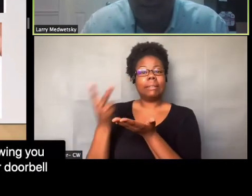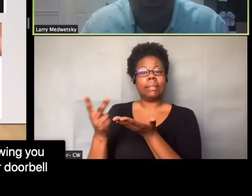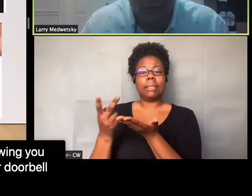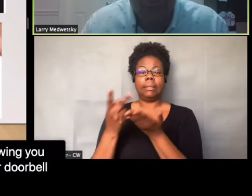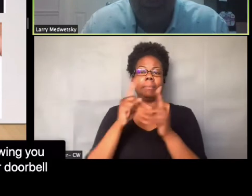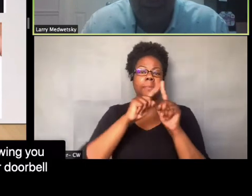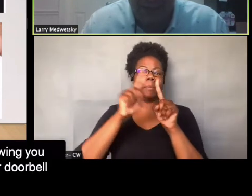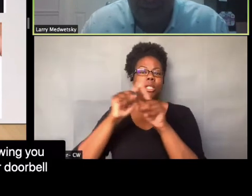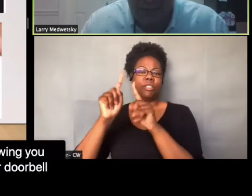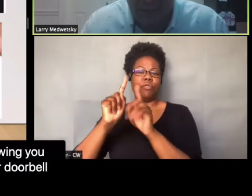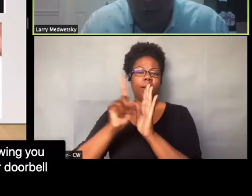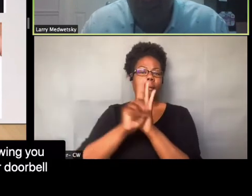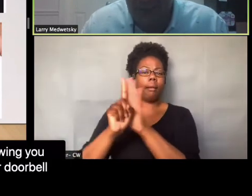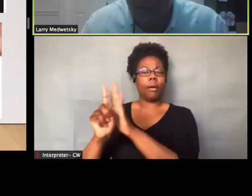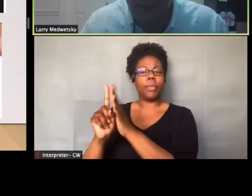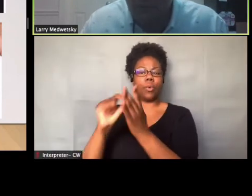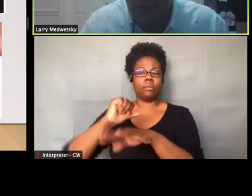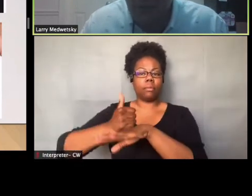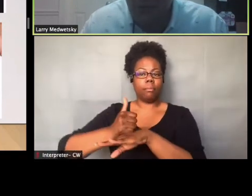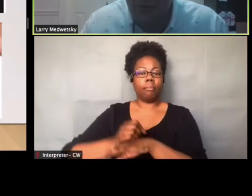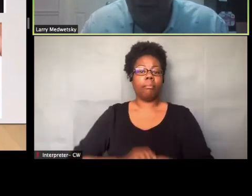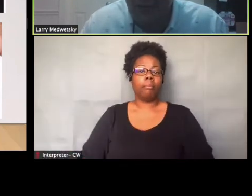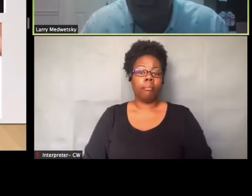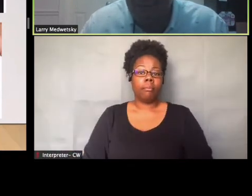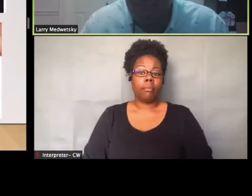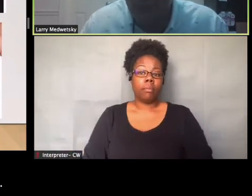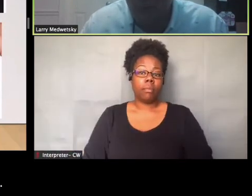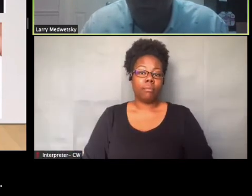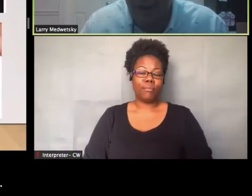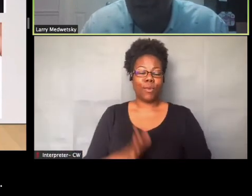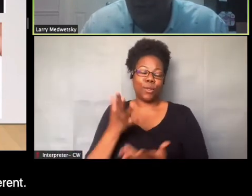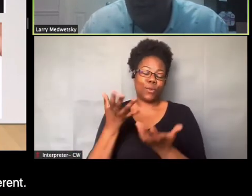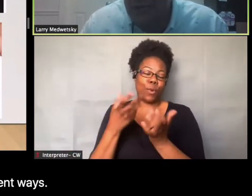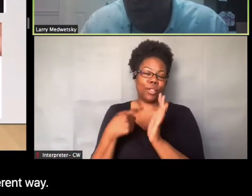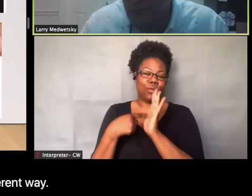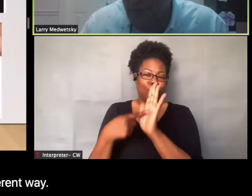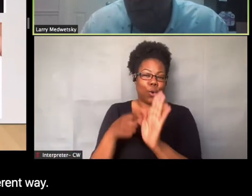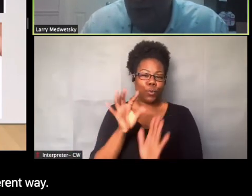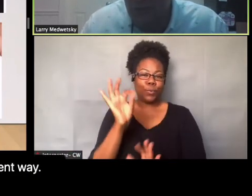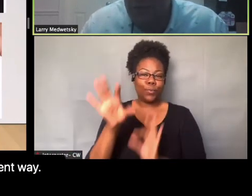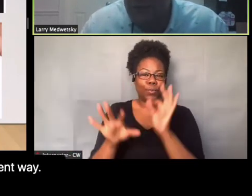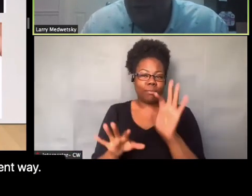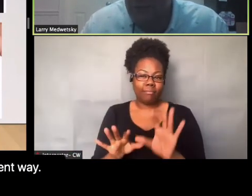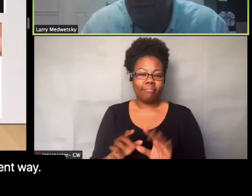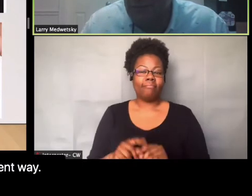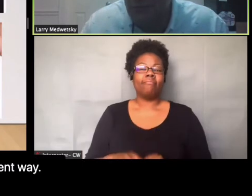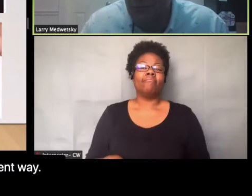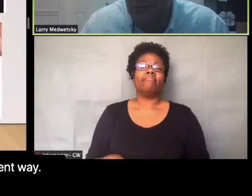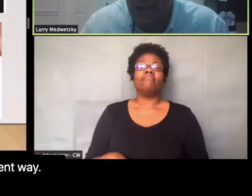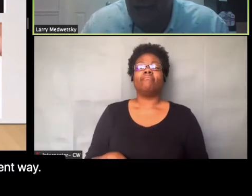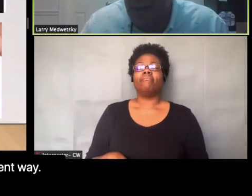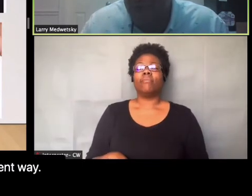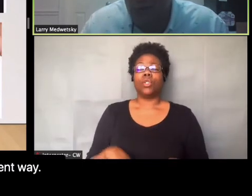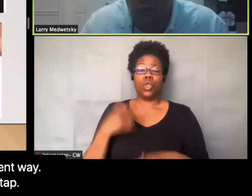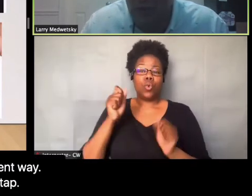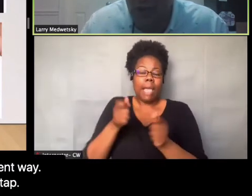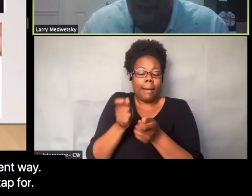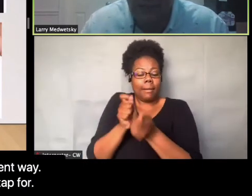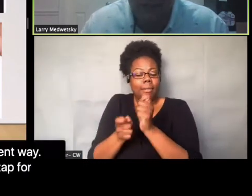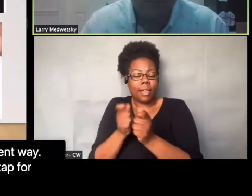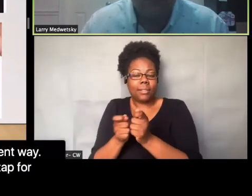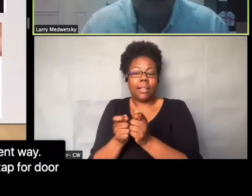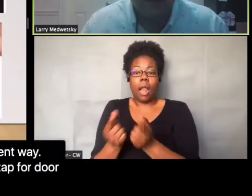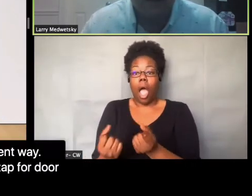clock, etc. So I just wanted to show you that in different ways, number of vibrations, you can just tap for a door